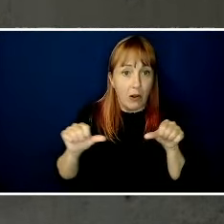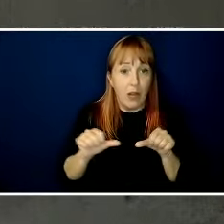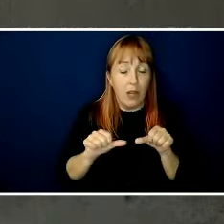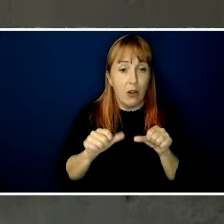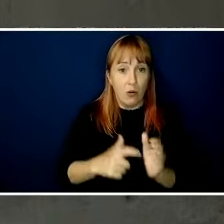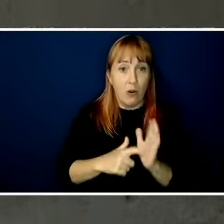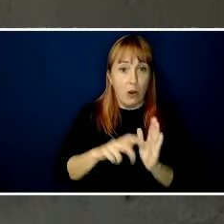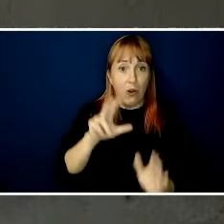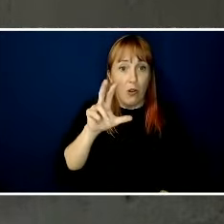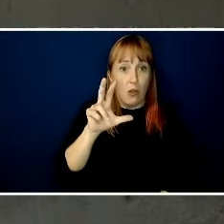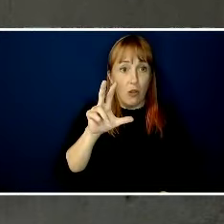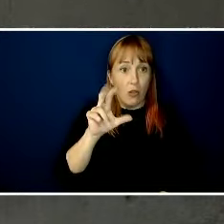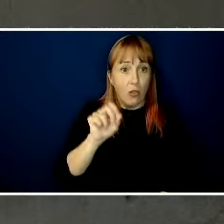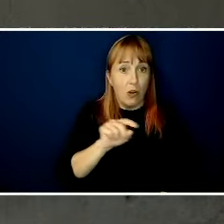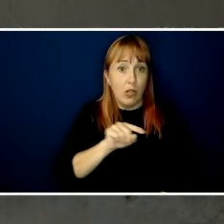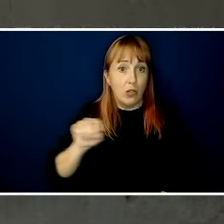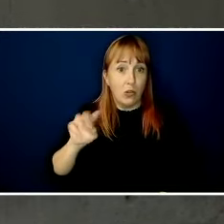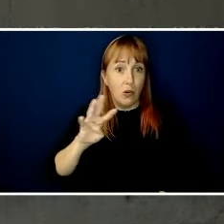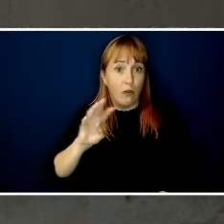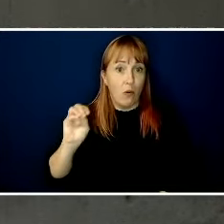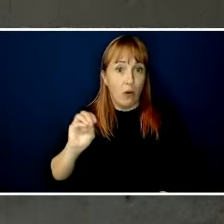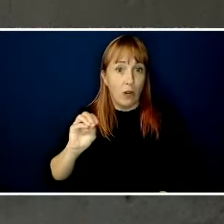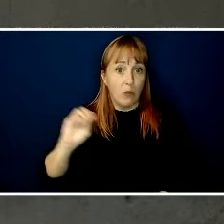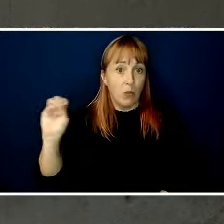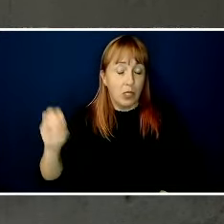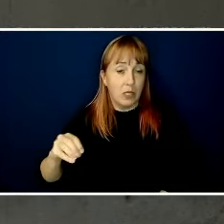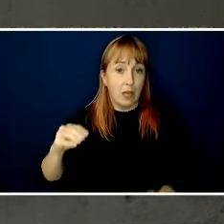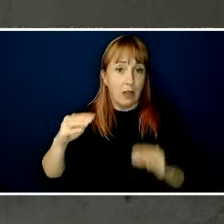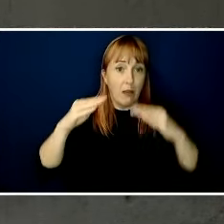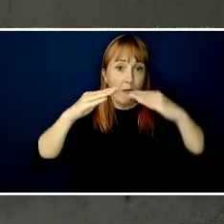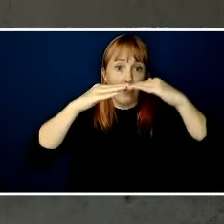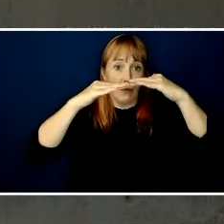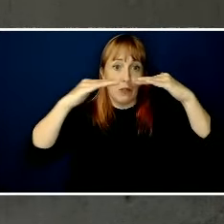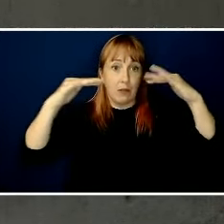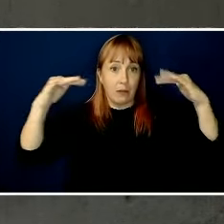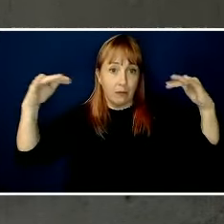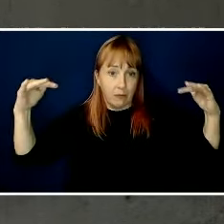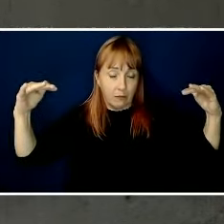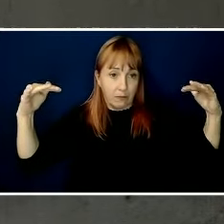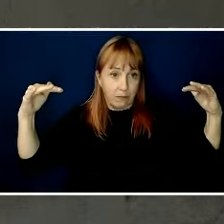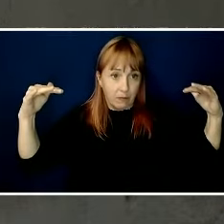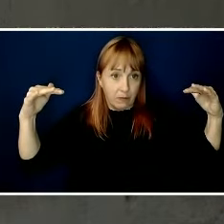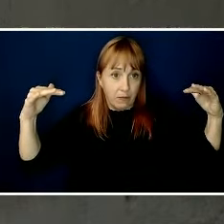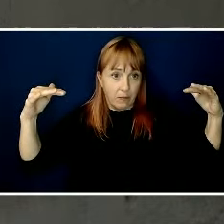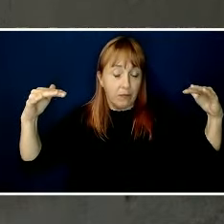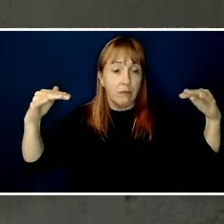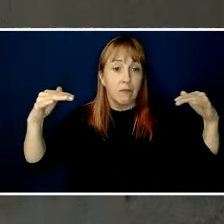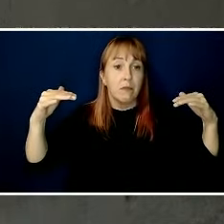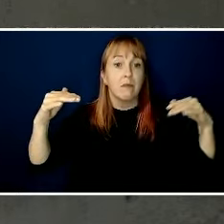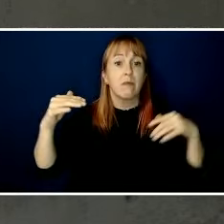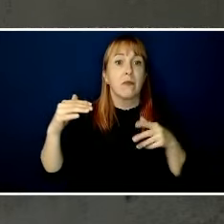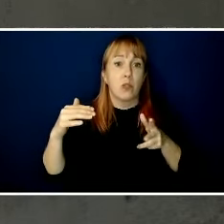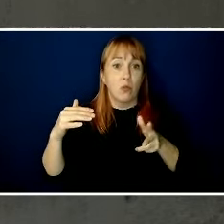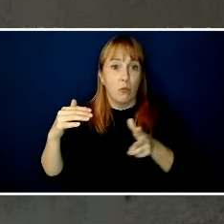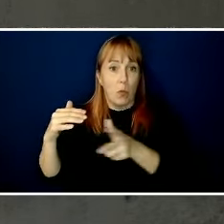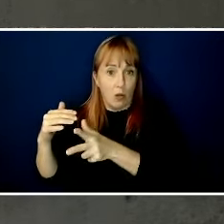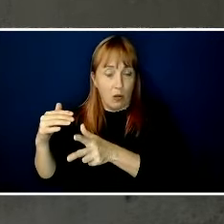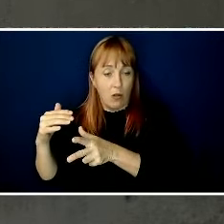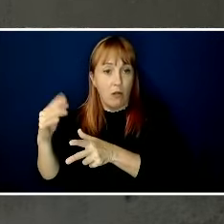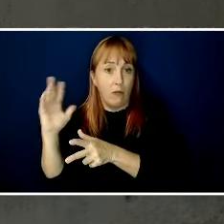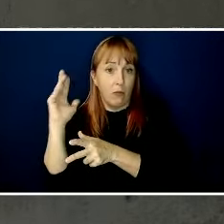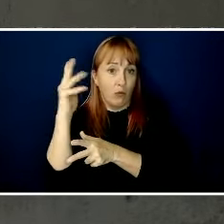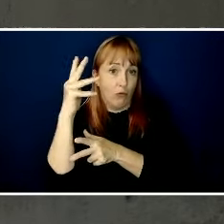40% canopy, and if you take a look at some of the submittals from